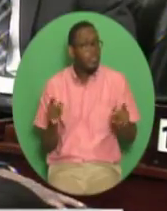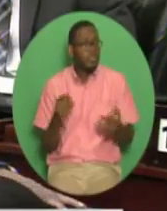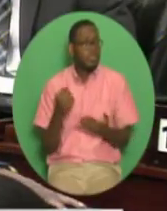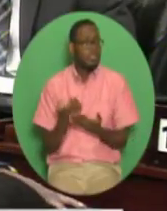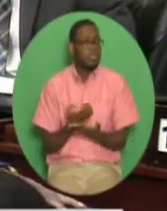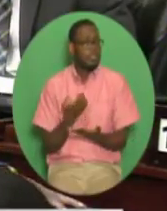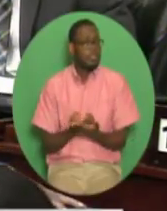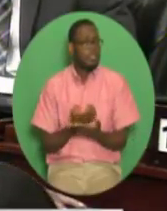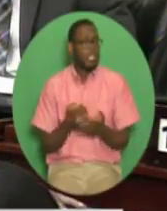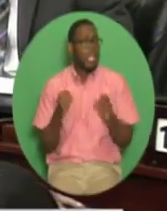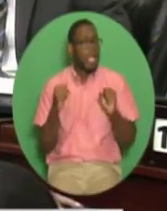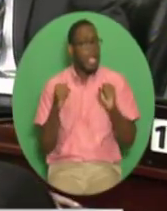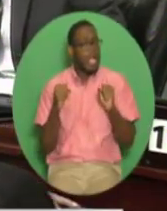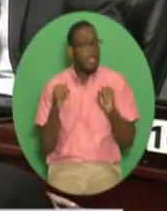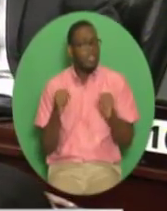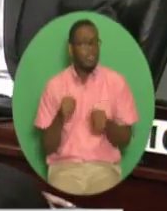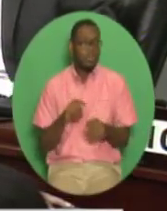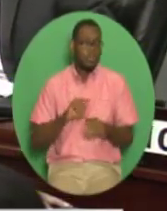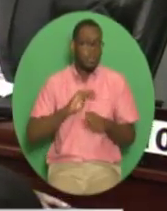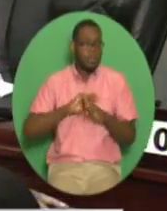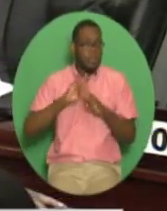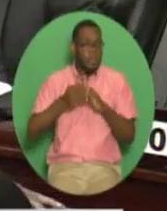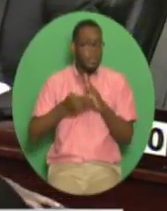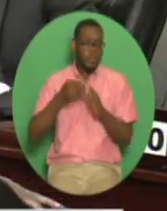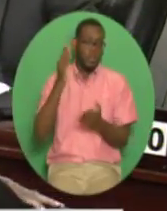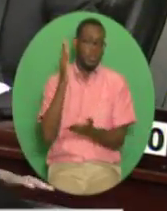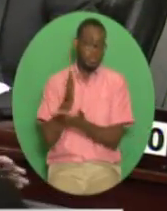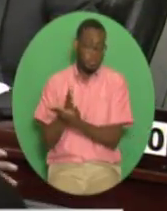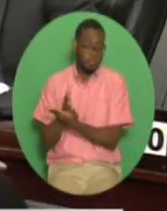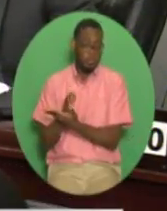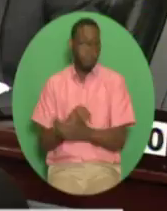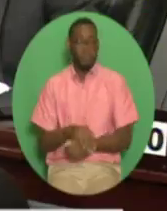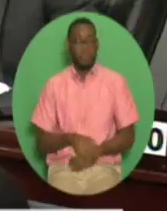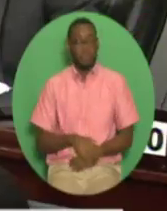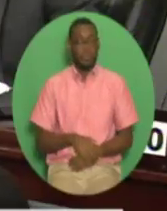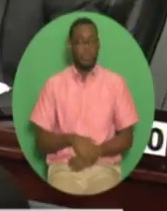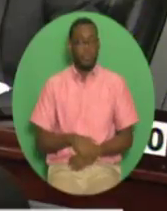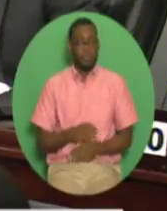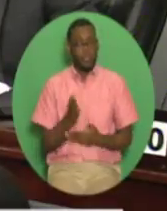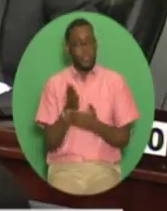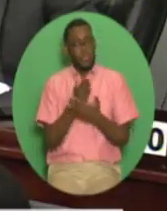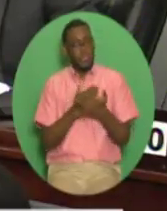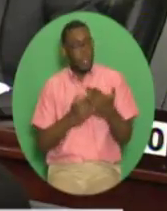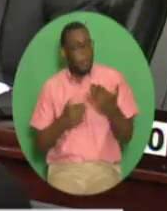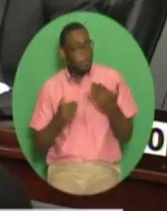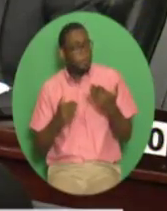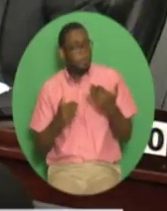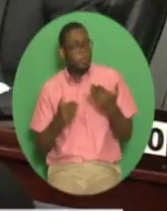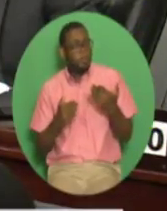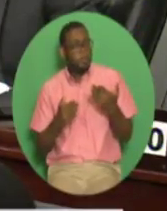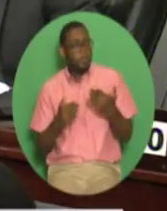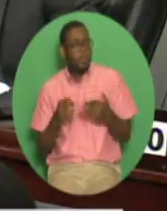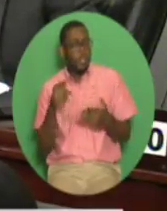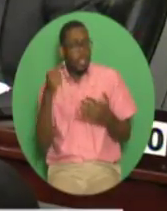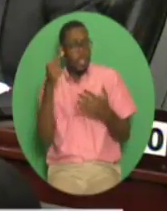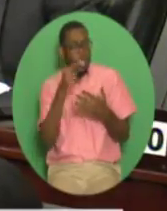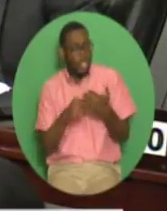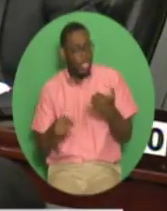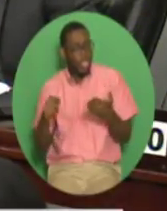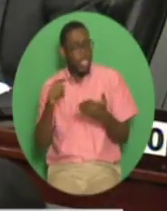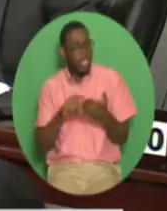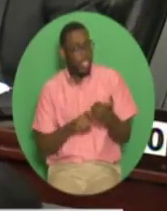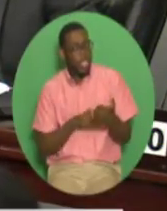position, Barbados had to discontinue it. But there are some who are bent on criticizing this